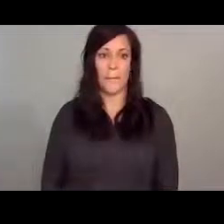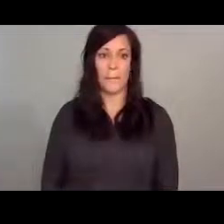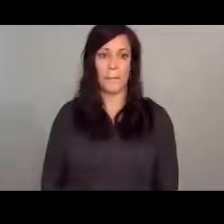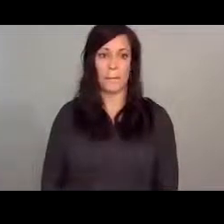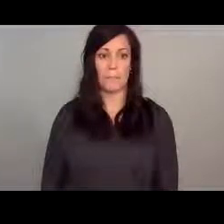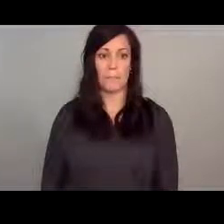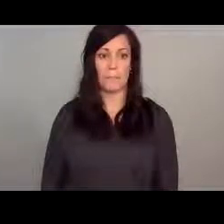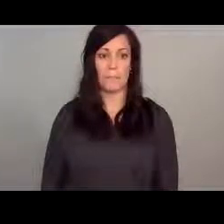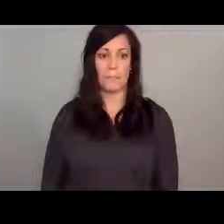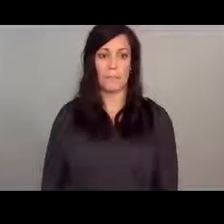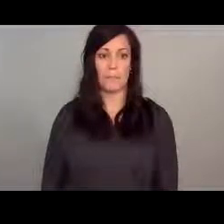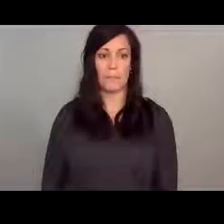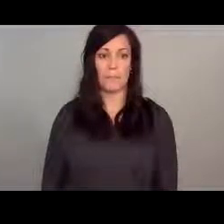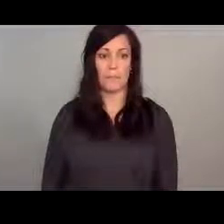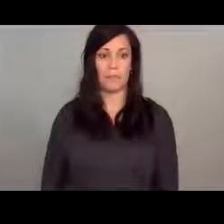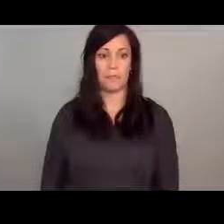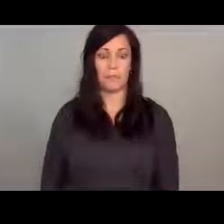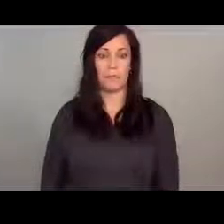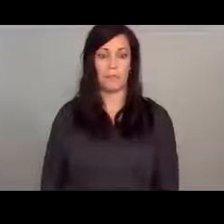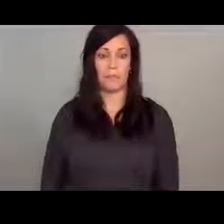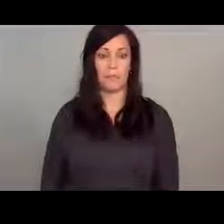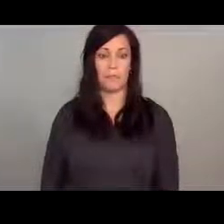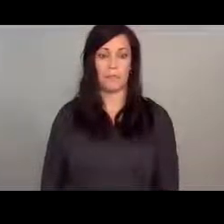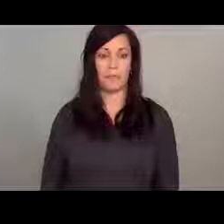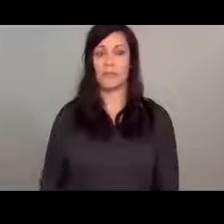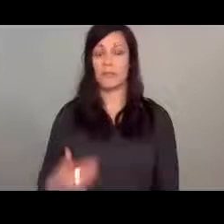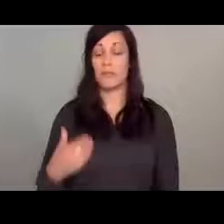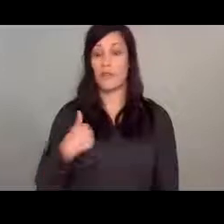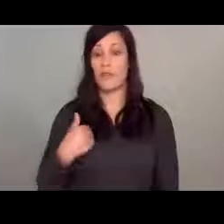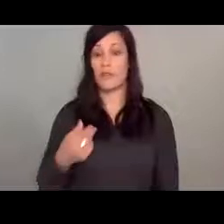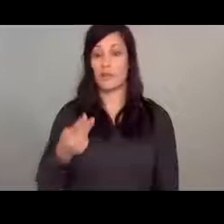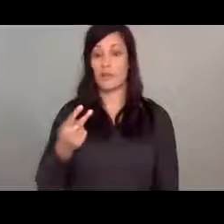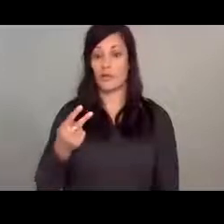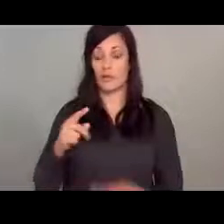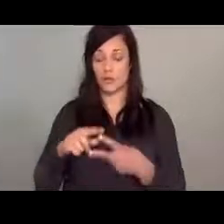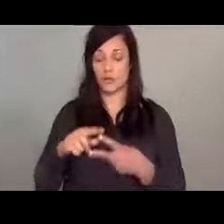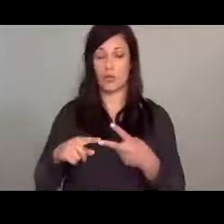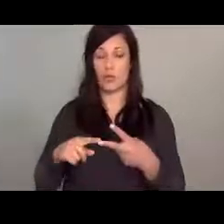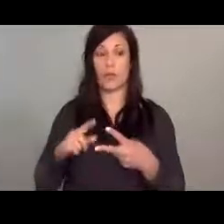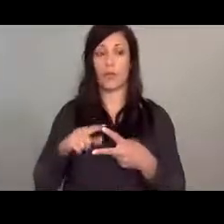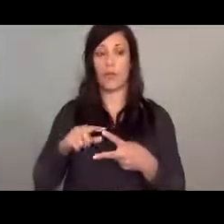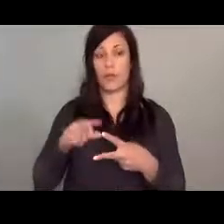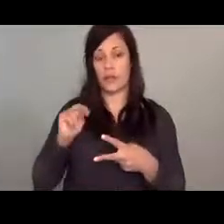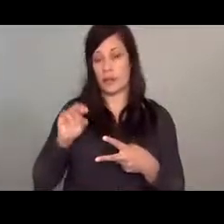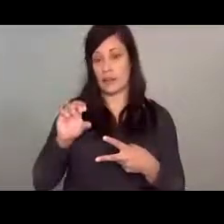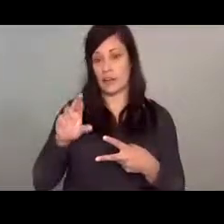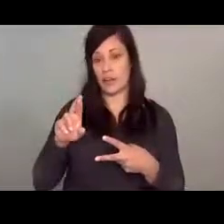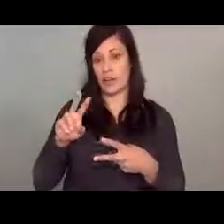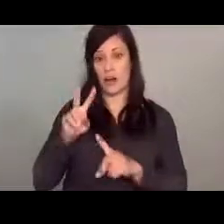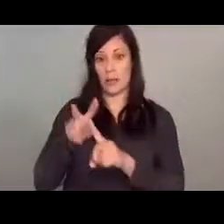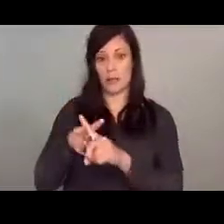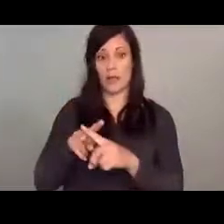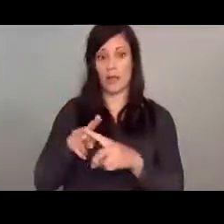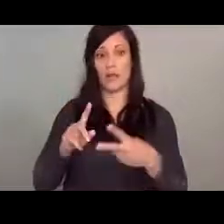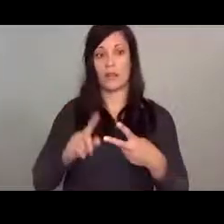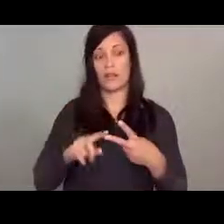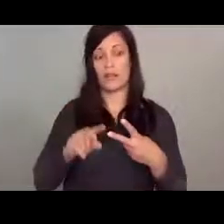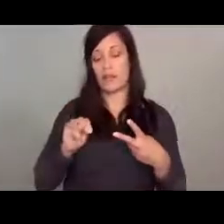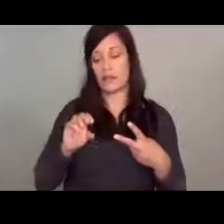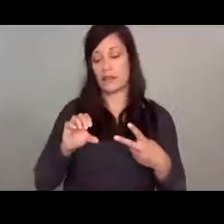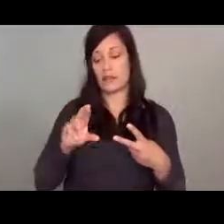So what you'll see here now is the 2 additional forms. One of them is the NCR application, and the second one is the